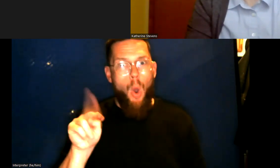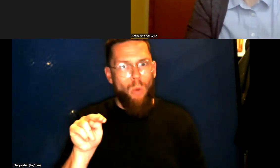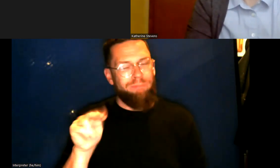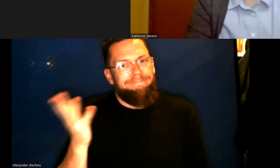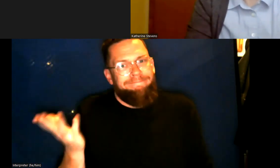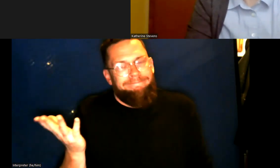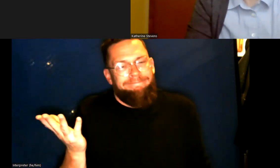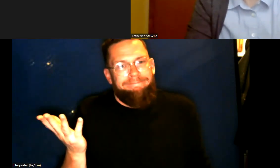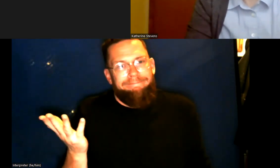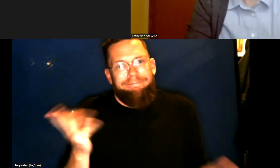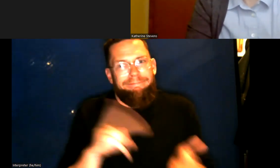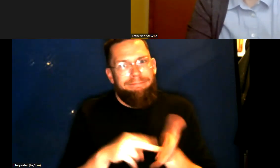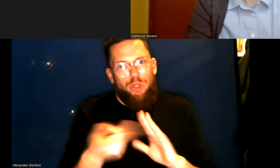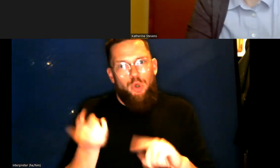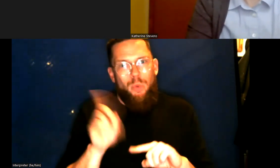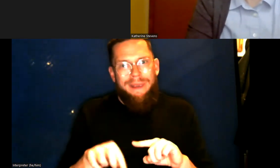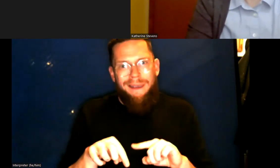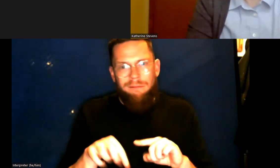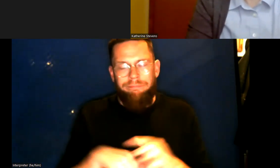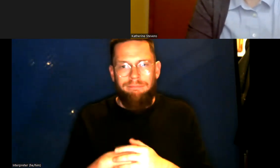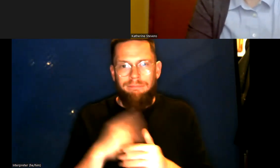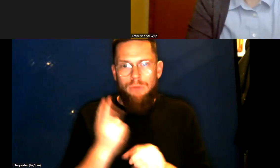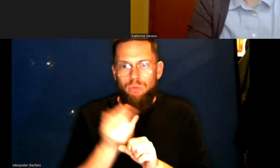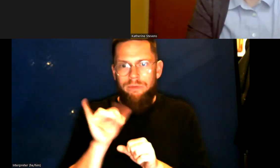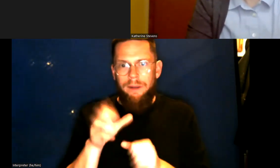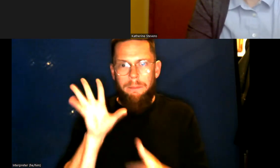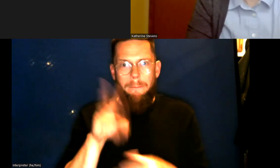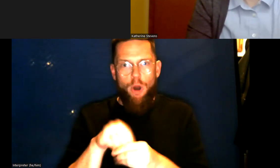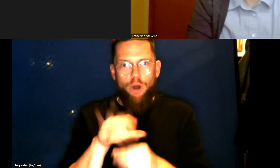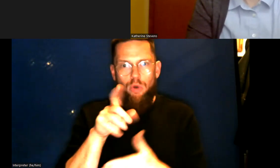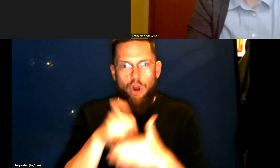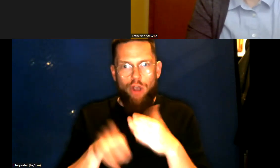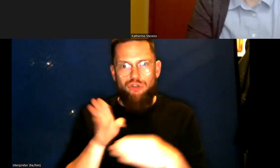And so it doesn't get claimed as part of the cost share.